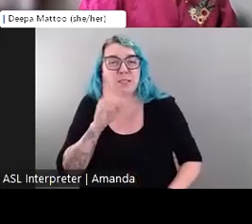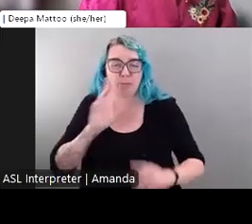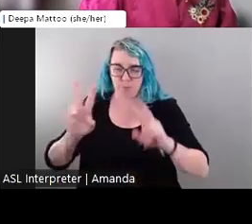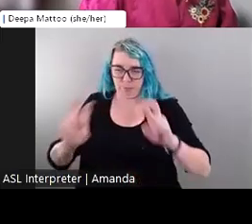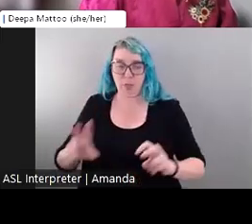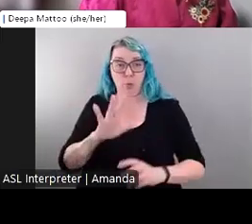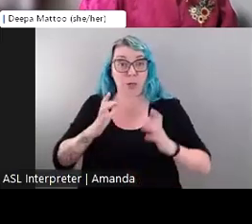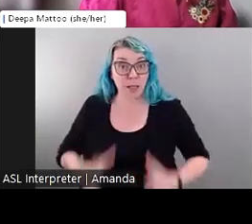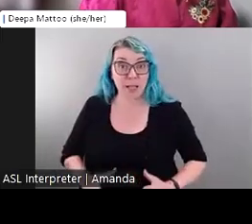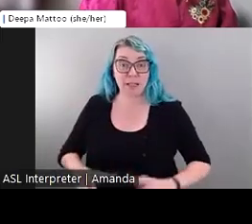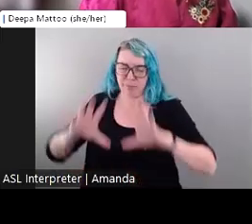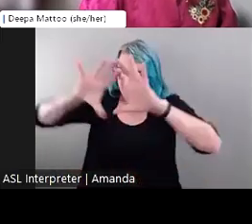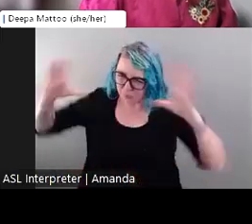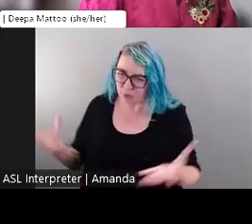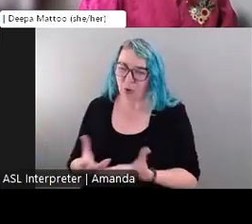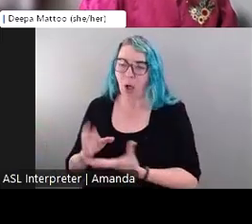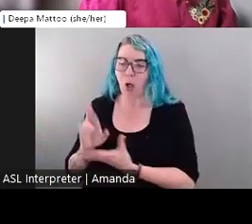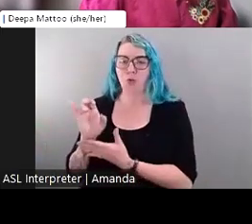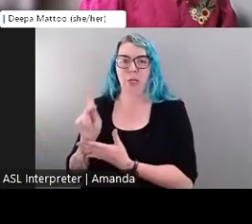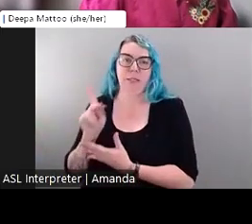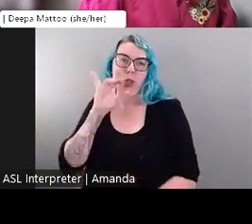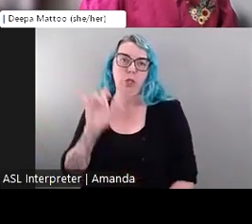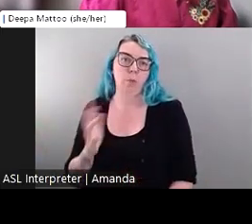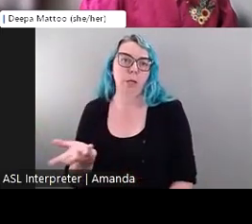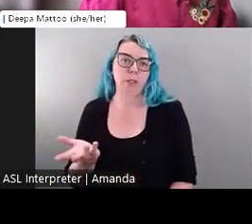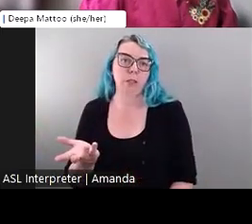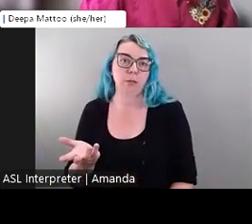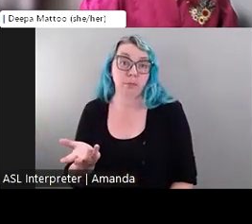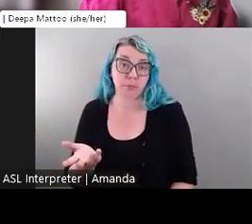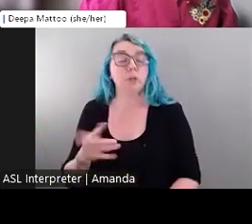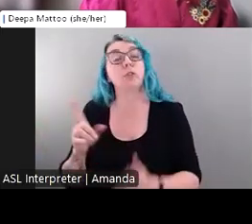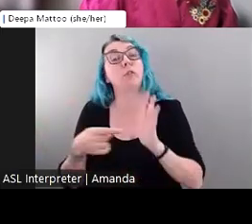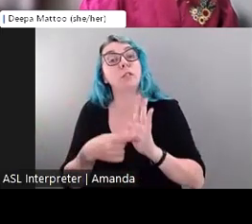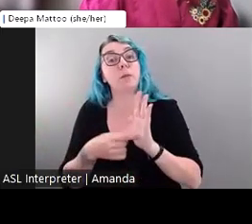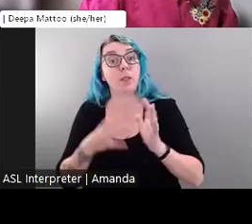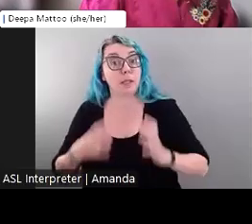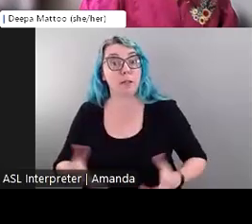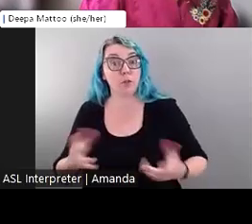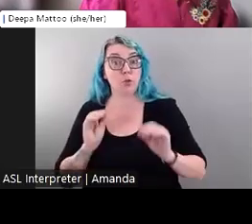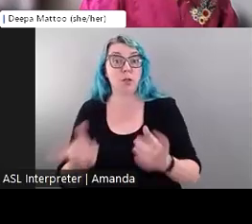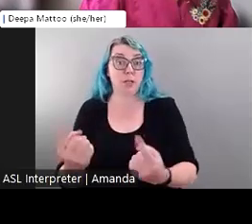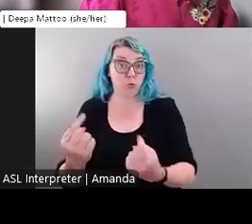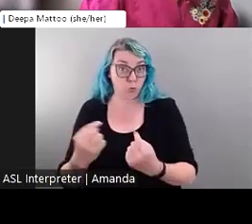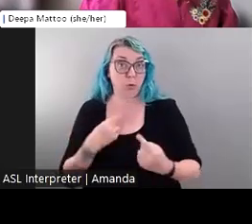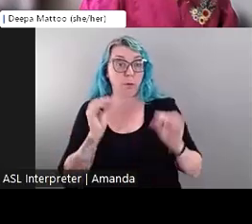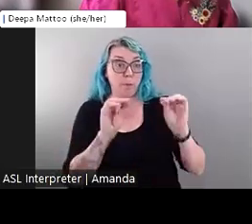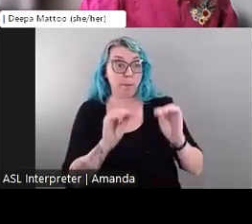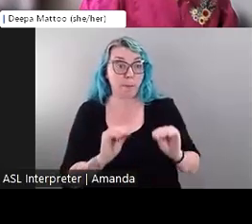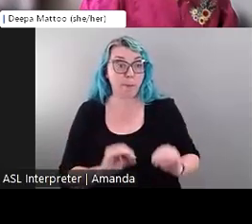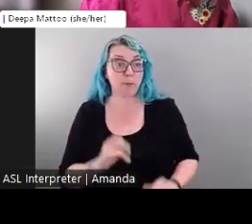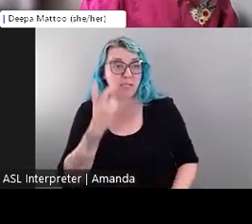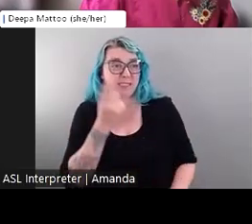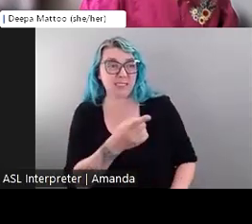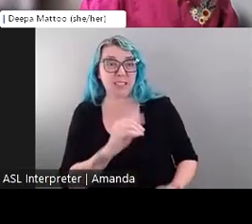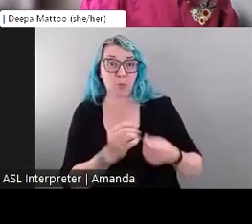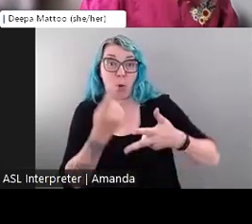clusters are meant to help you do so. For example, you can see that this client is experiencing multiple cluster 1 and cluster 2 risk